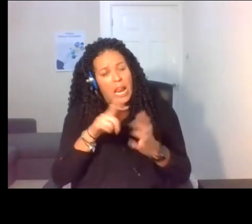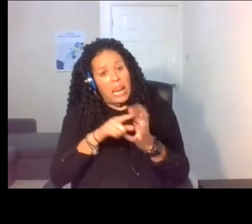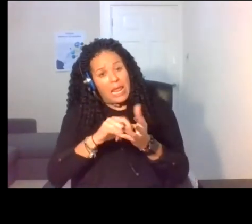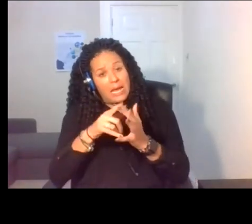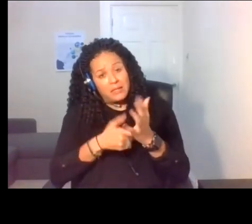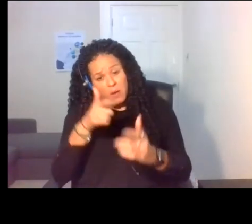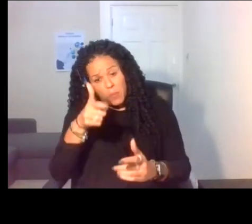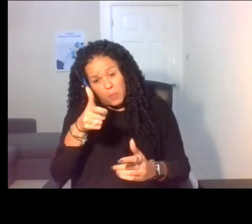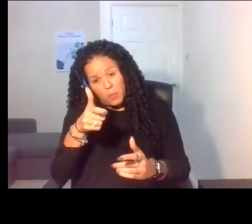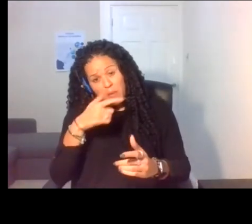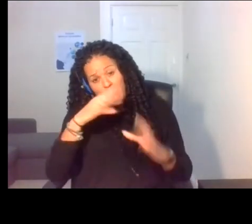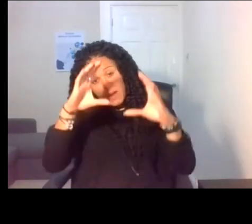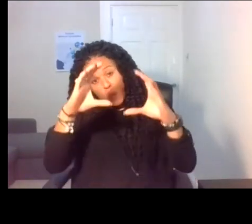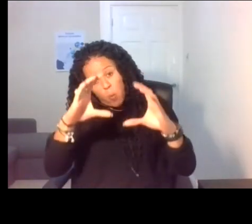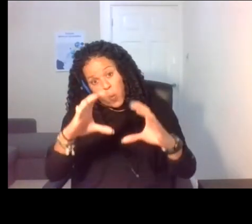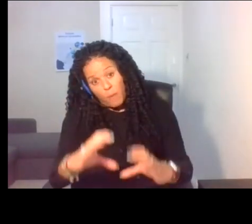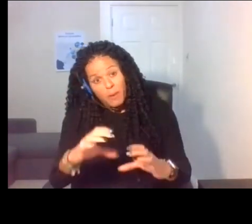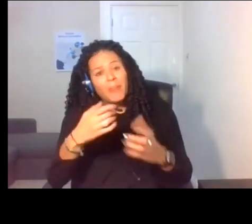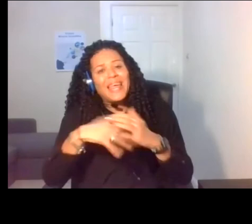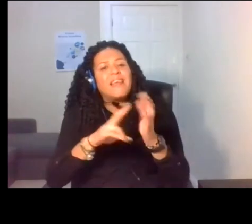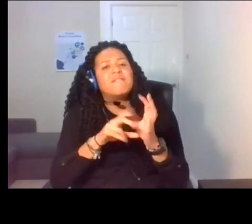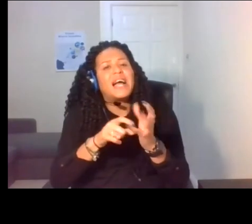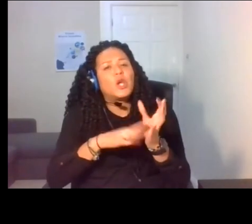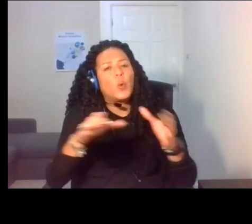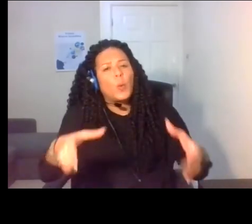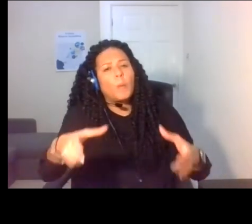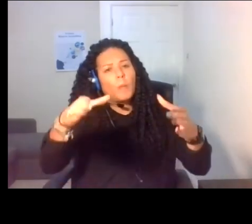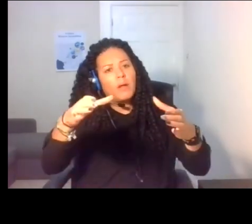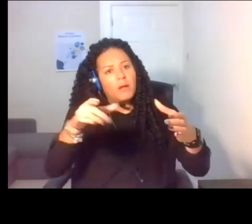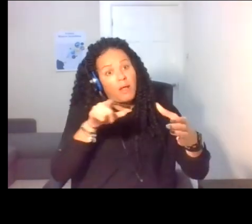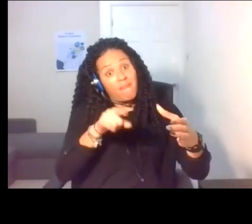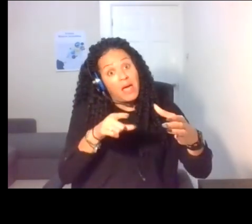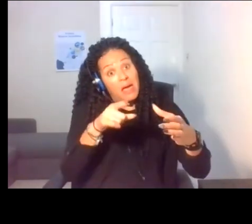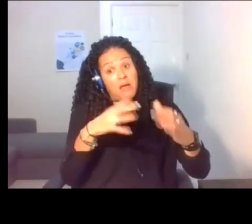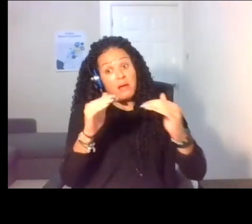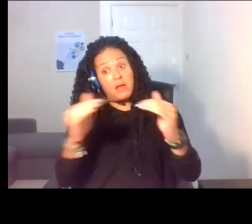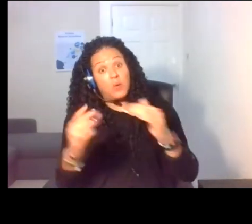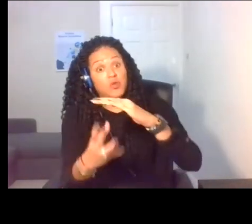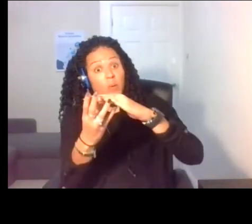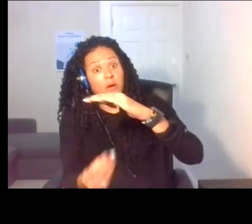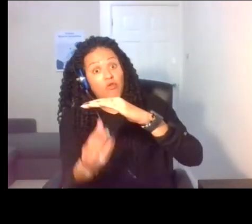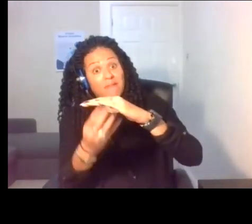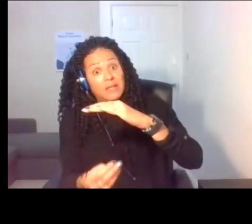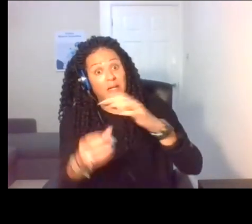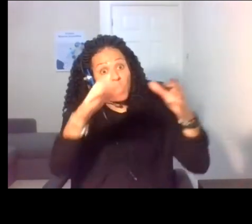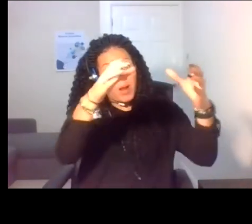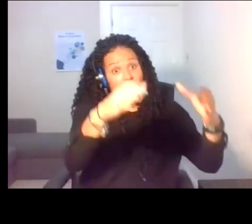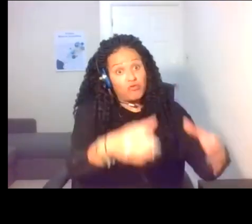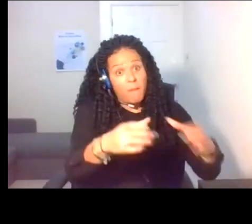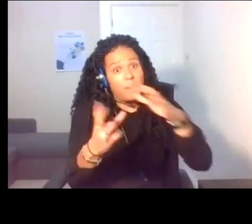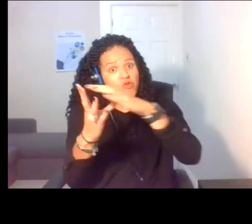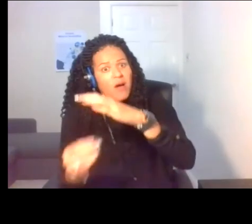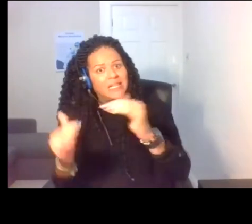free fall in an ultra high vacuum, their acceleration is actually equal to the acceleration due to